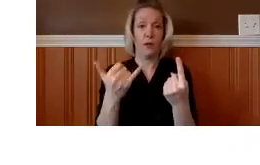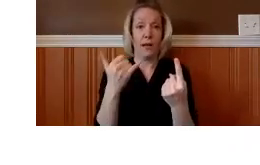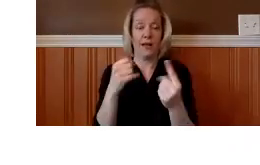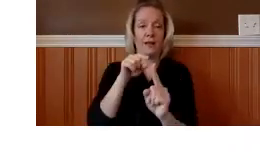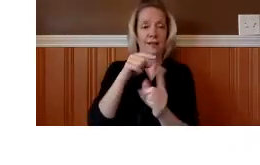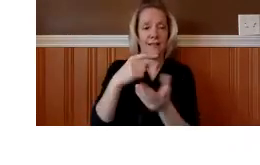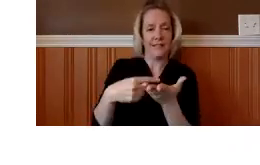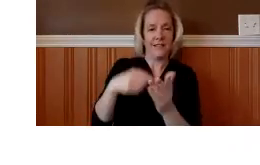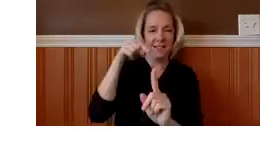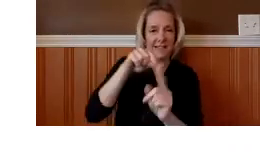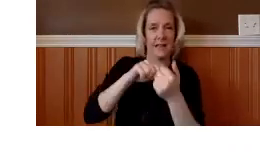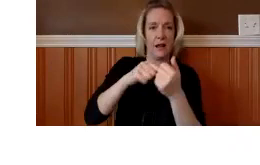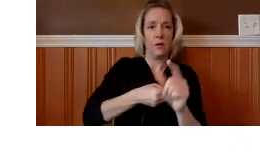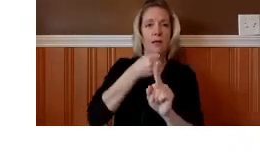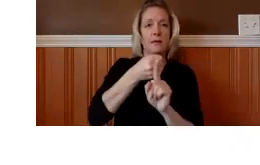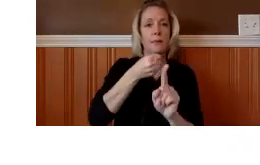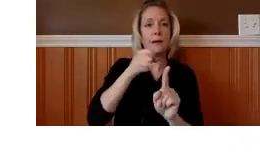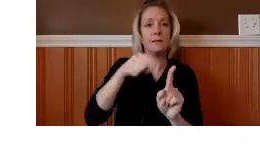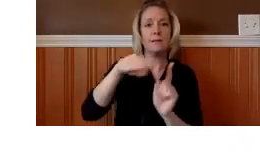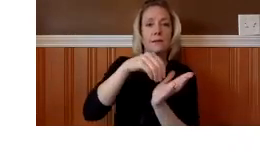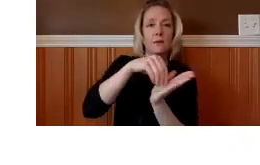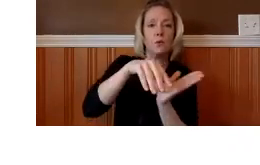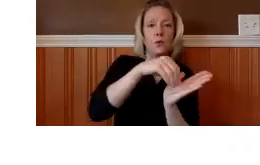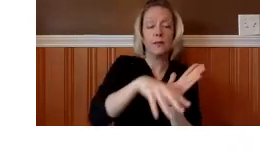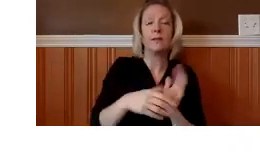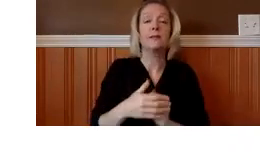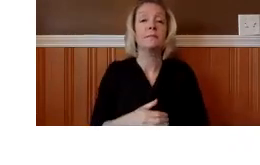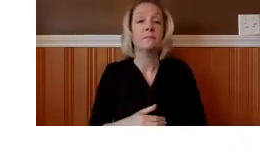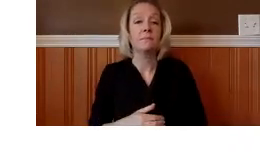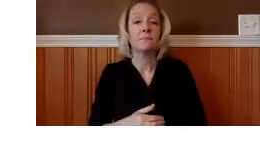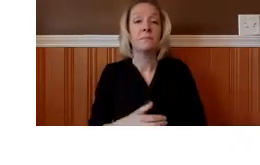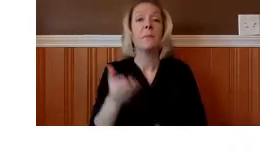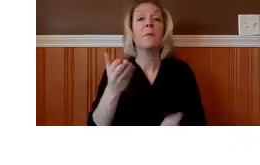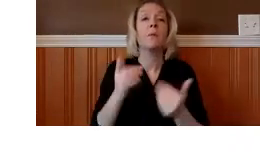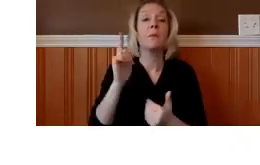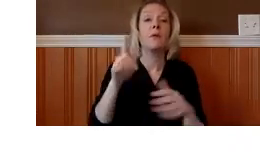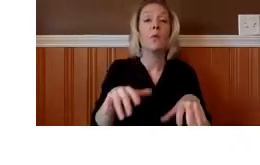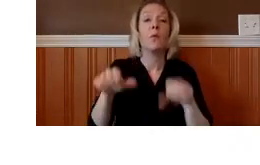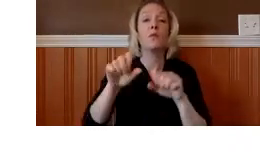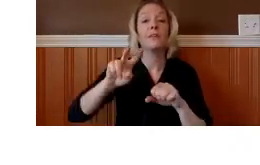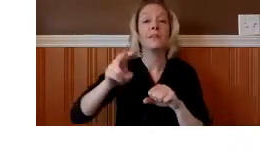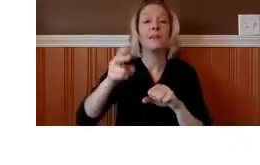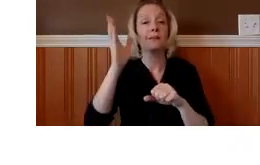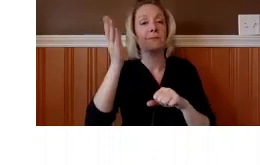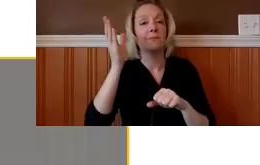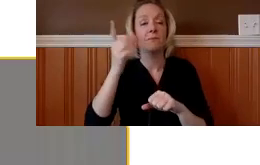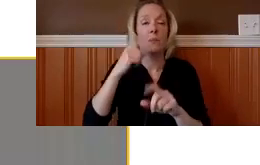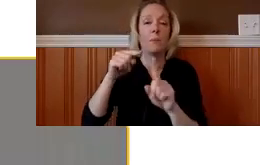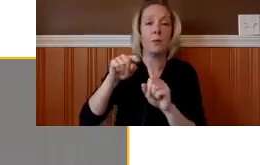vision, but that might be a great topic for another webinar. Thank you. All